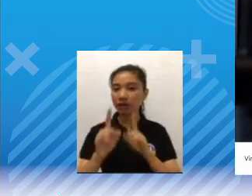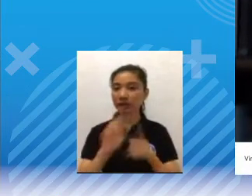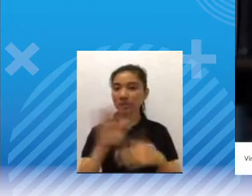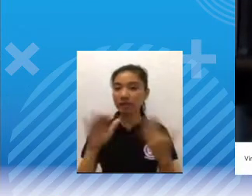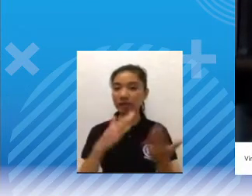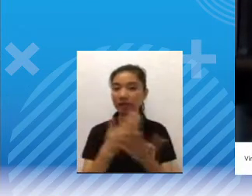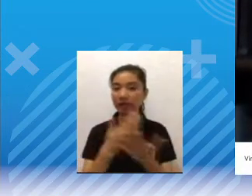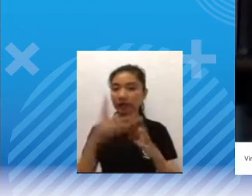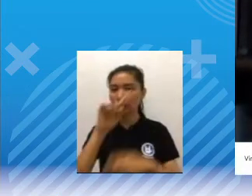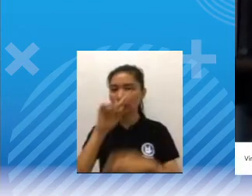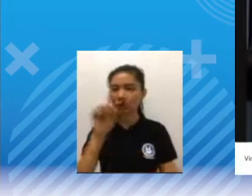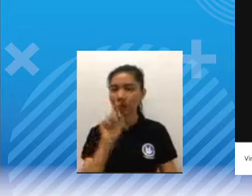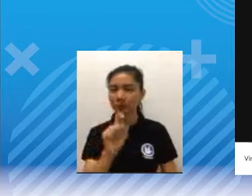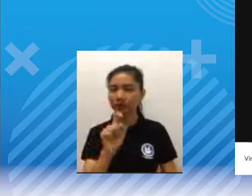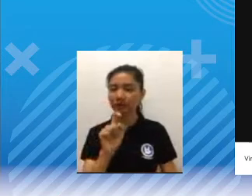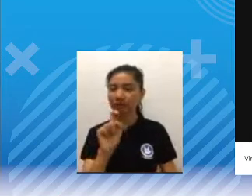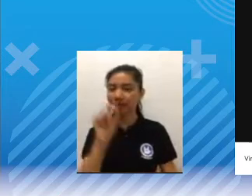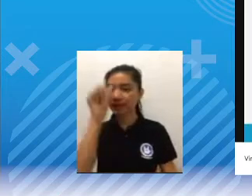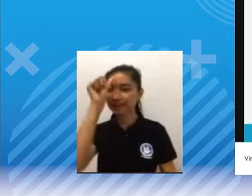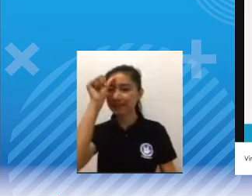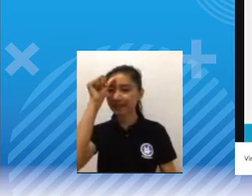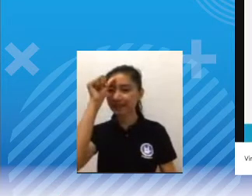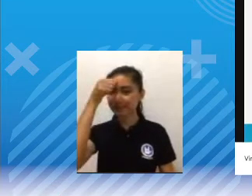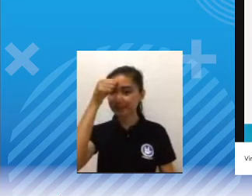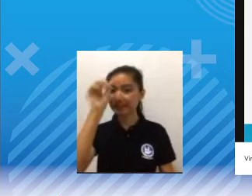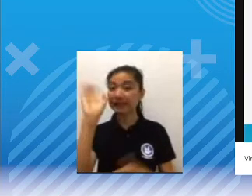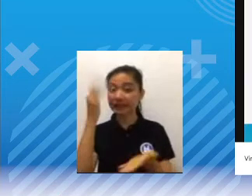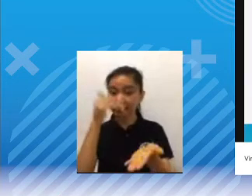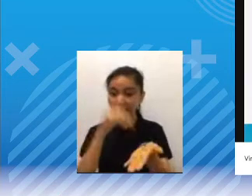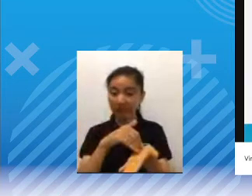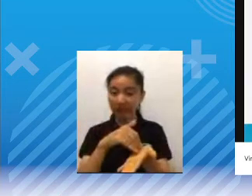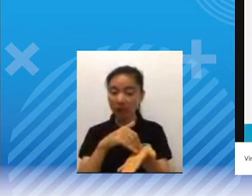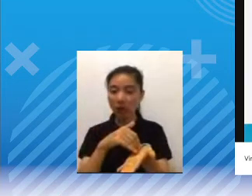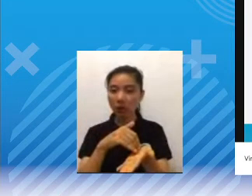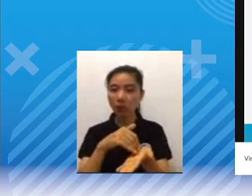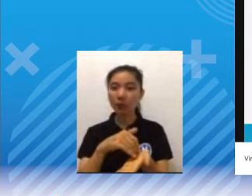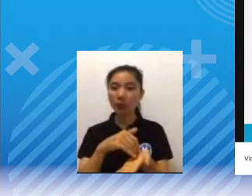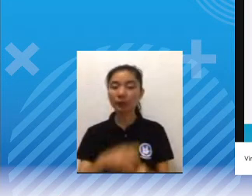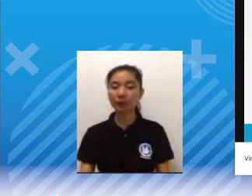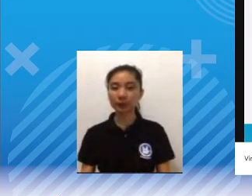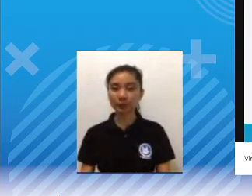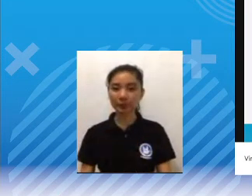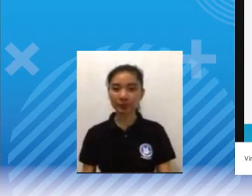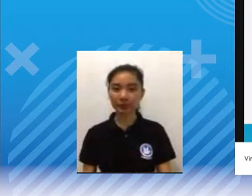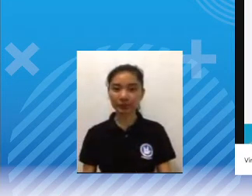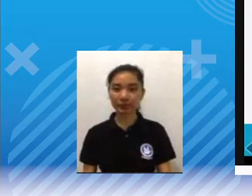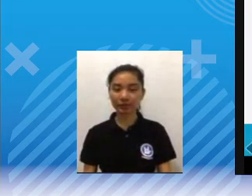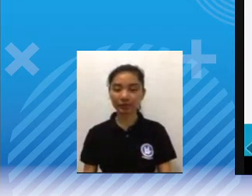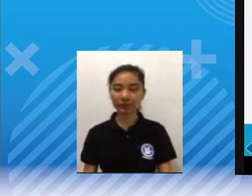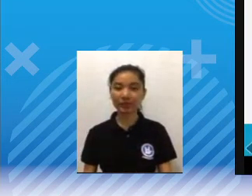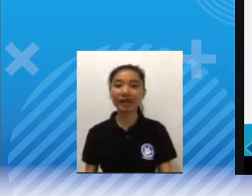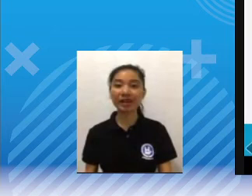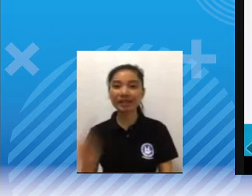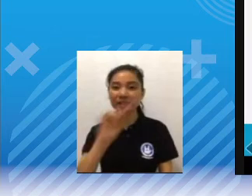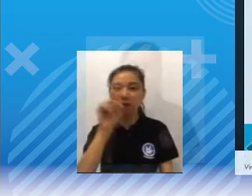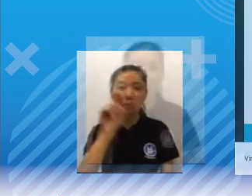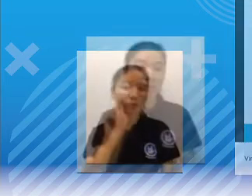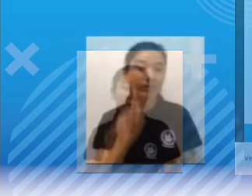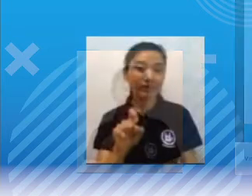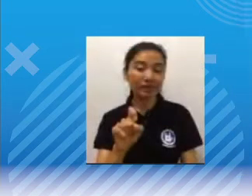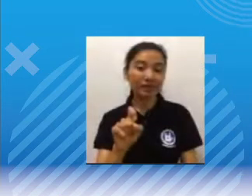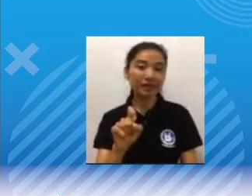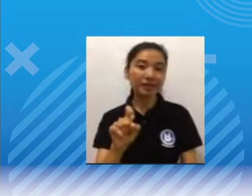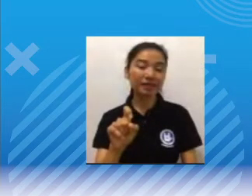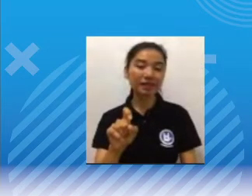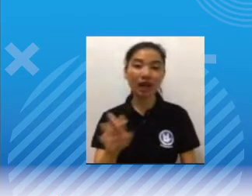tanong, paalalahanin lang po natin uli na ilagay lang po na magtanong lang po ng relevant at direct